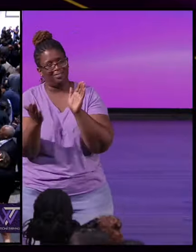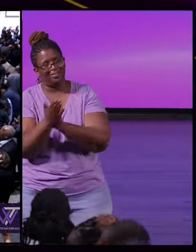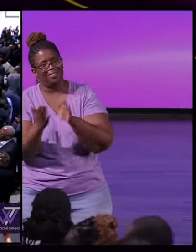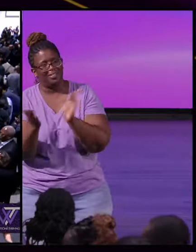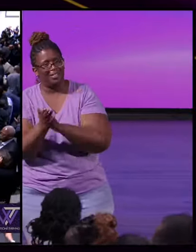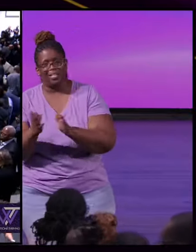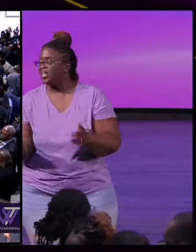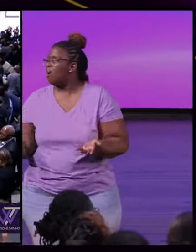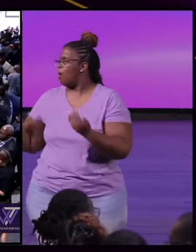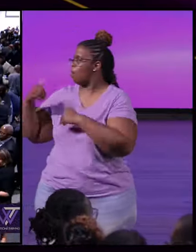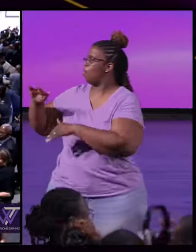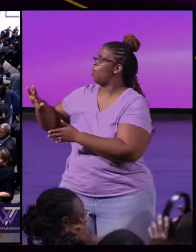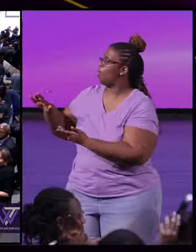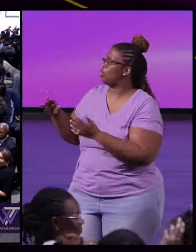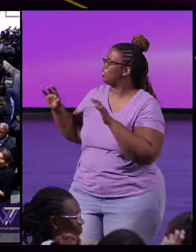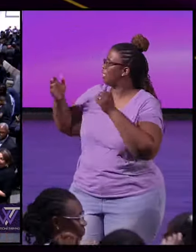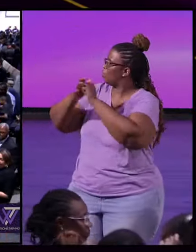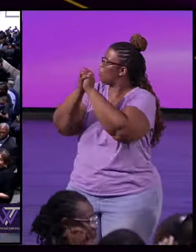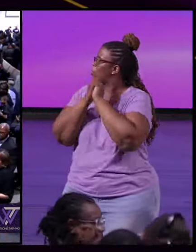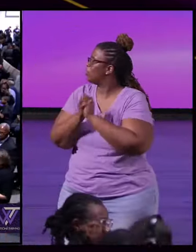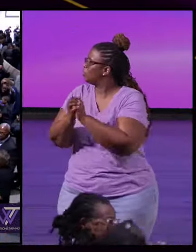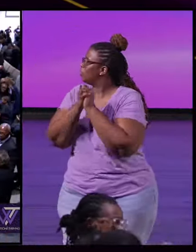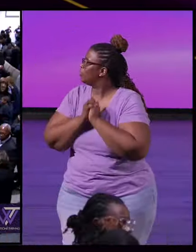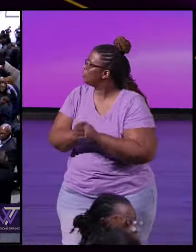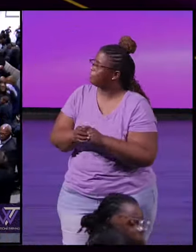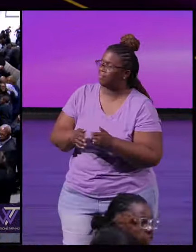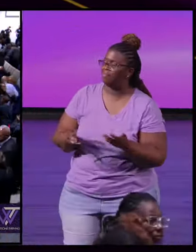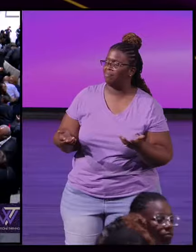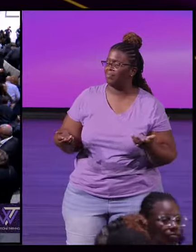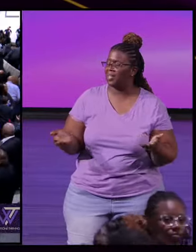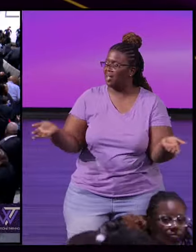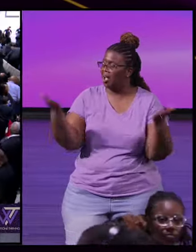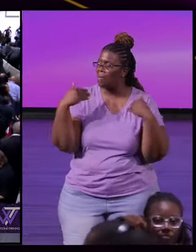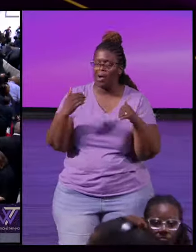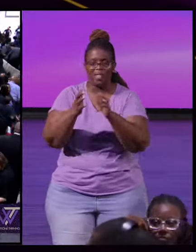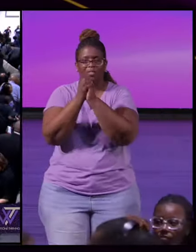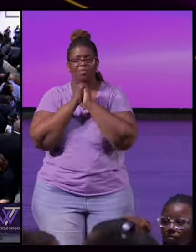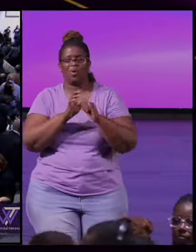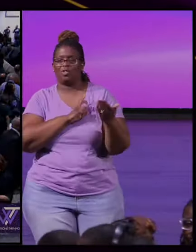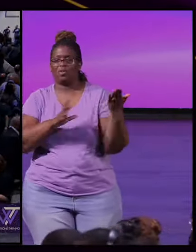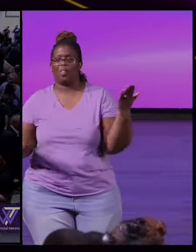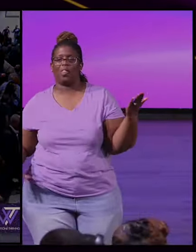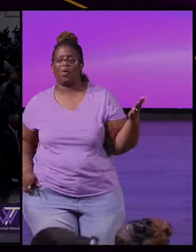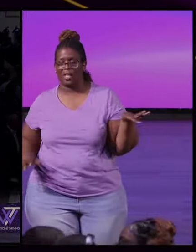Let's lift up a worship in this room. As we leave, come on, let's worship the Lord